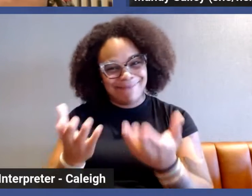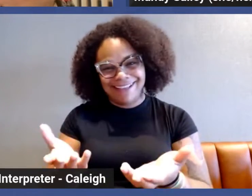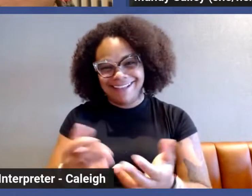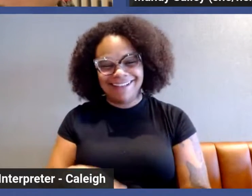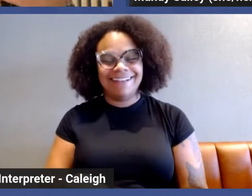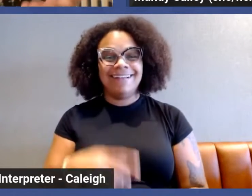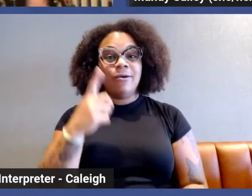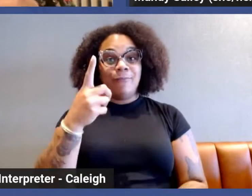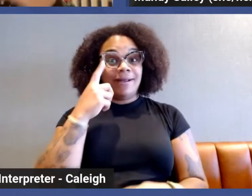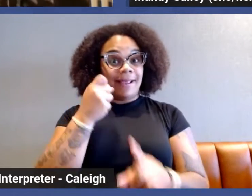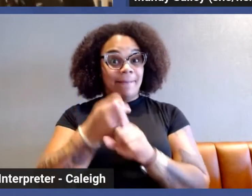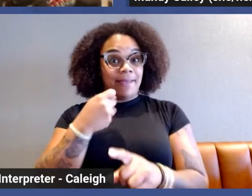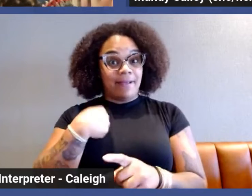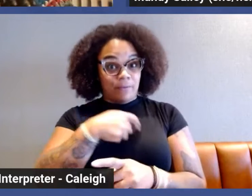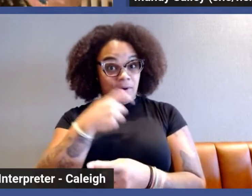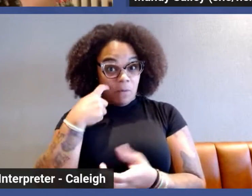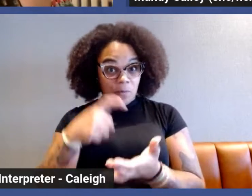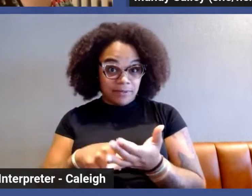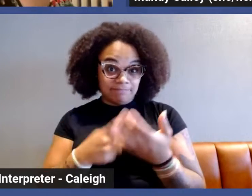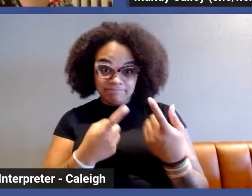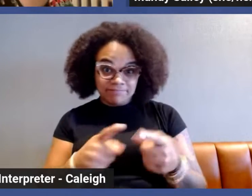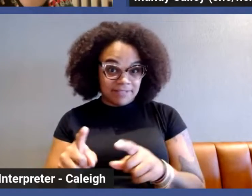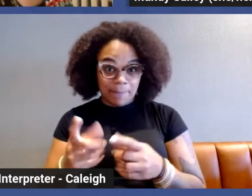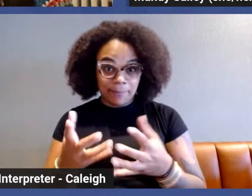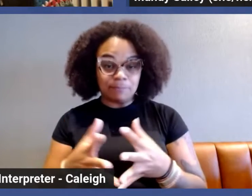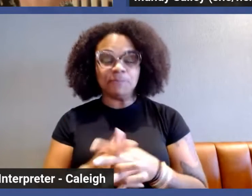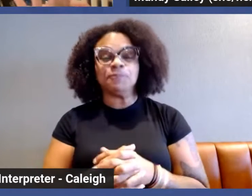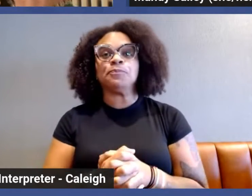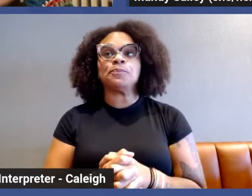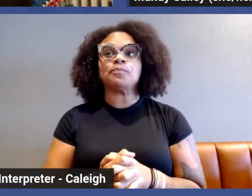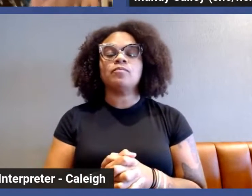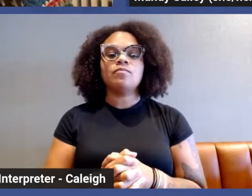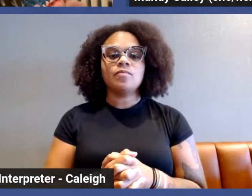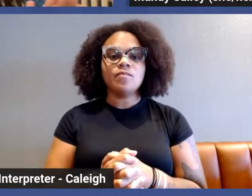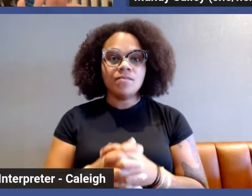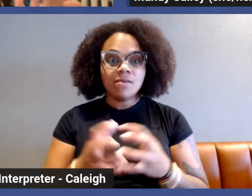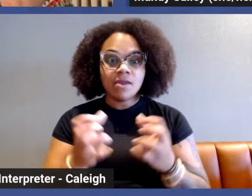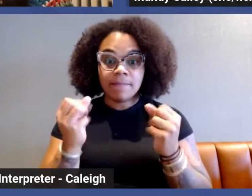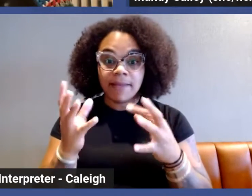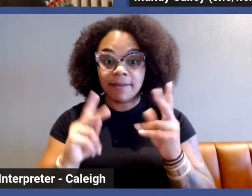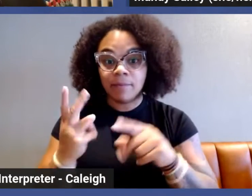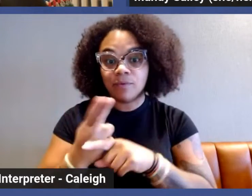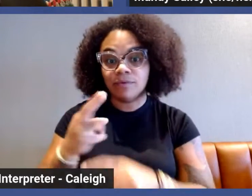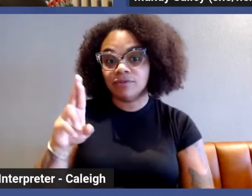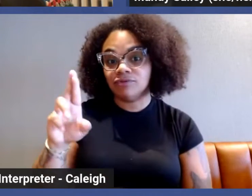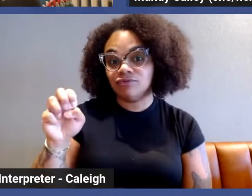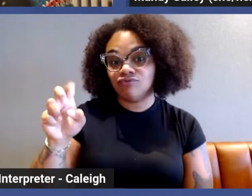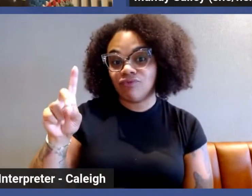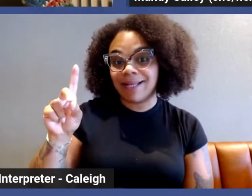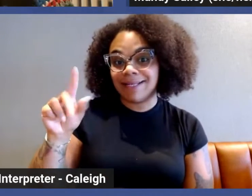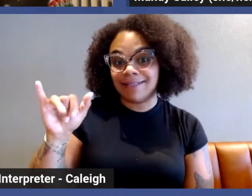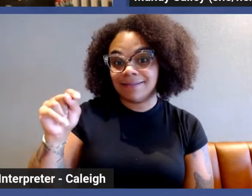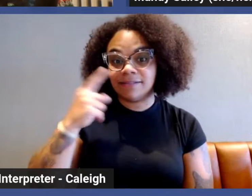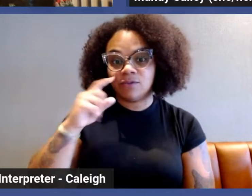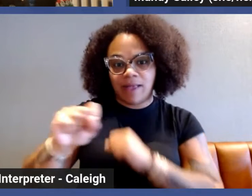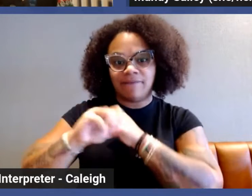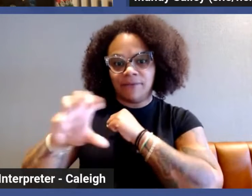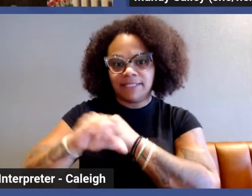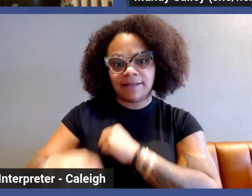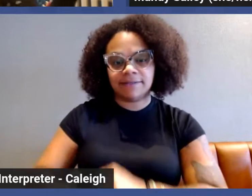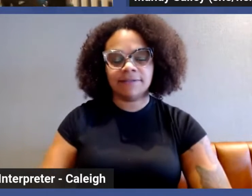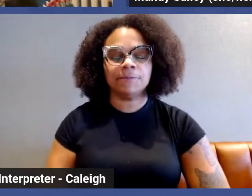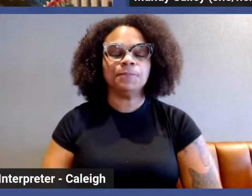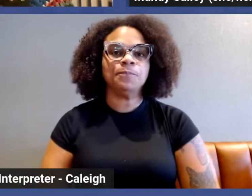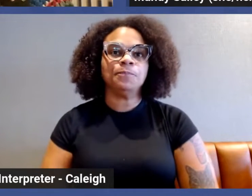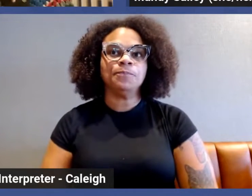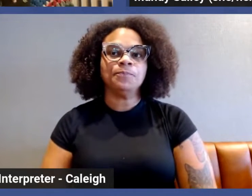impacts we found was that, a lot of people are using Reddit to advertise